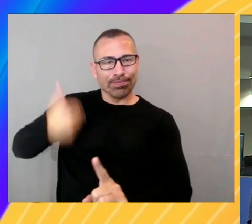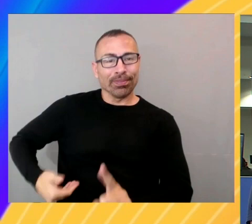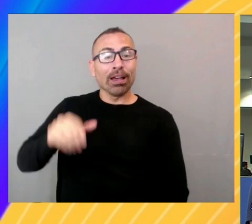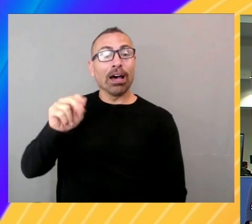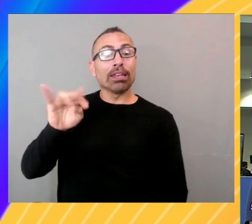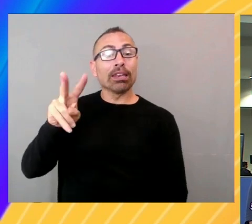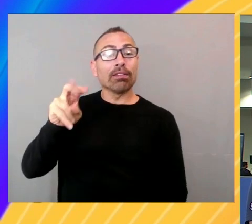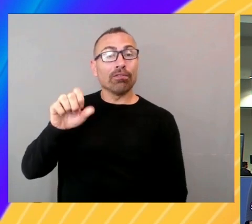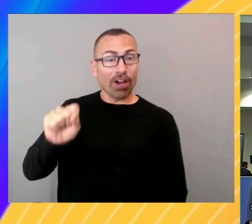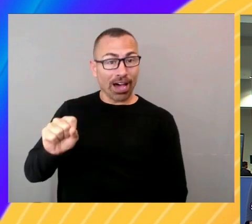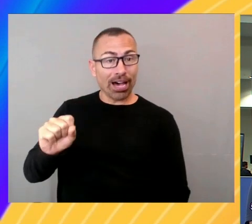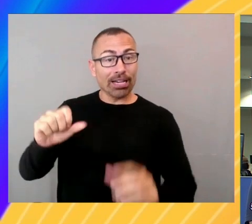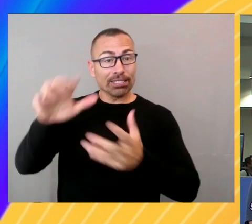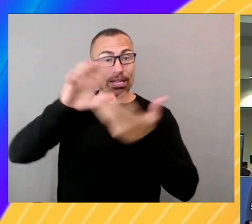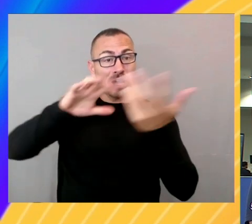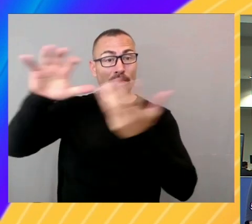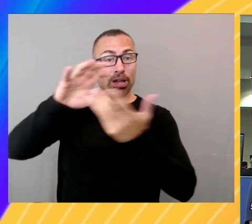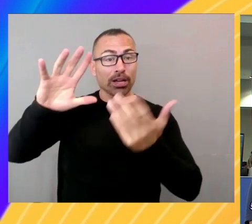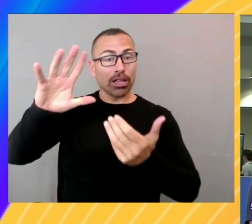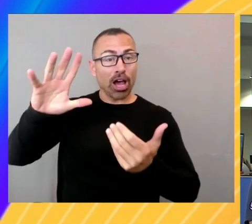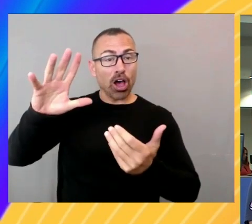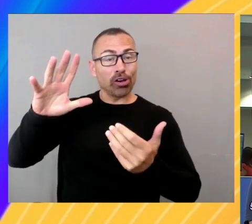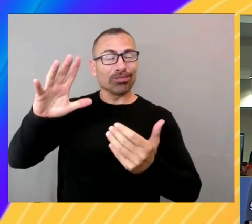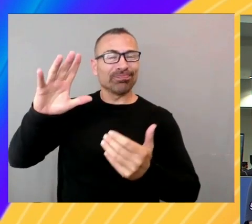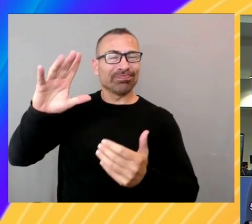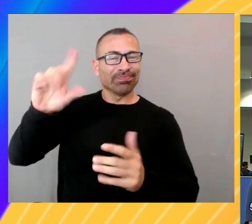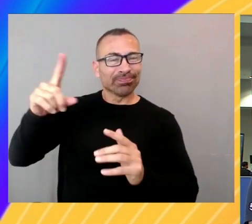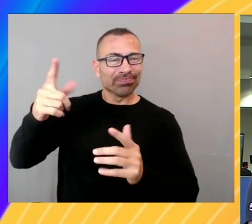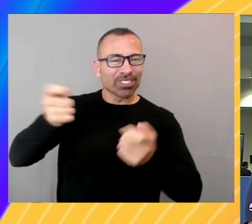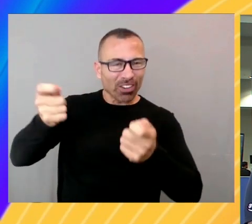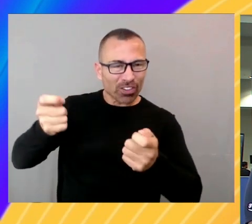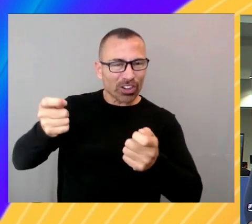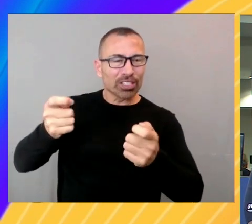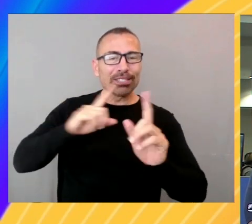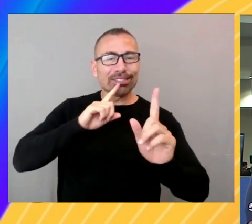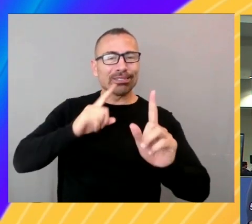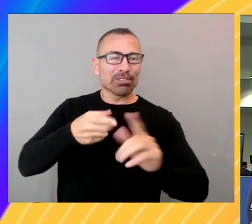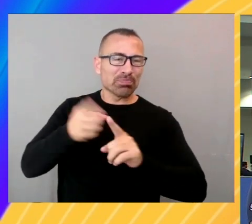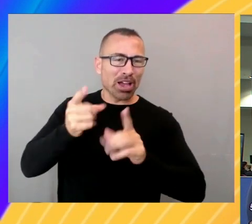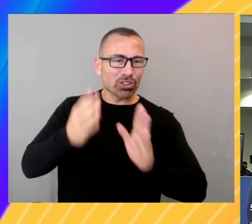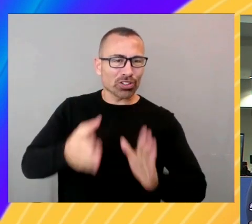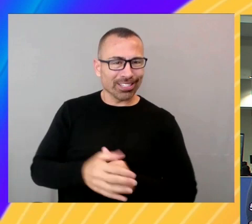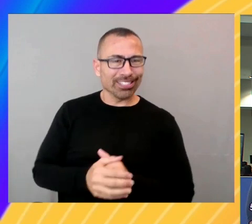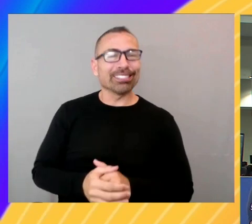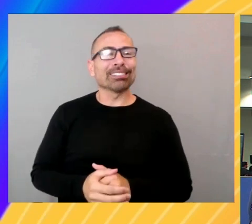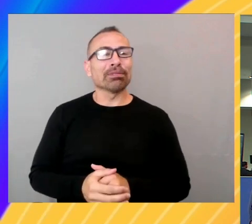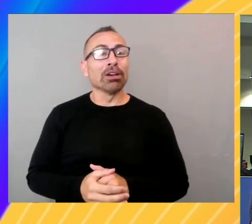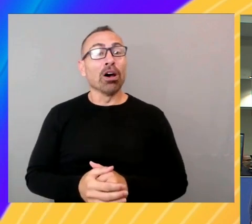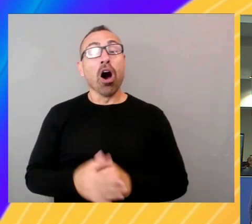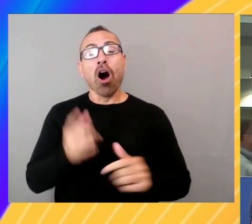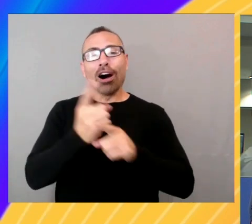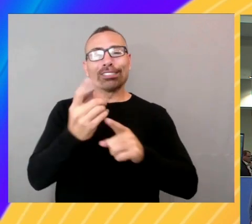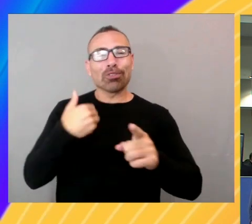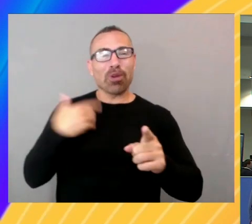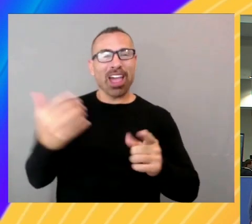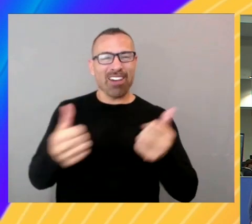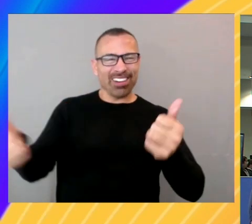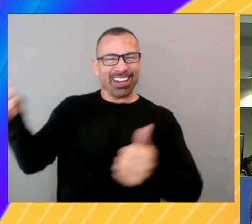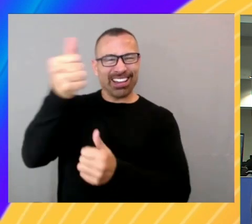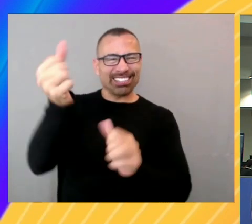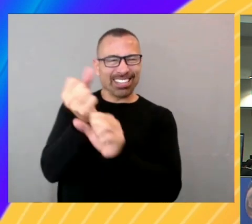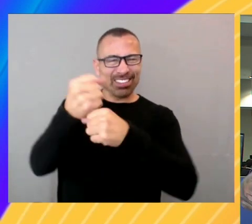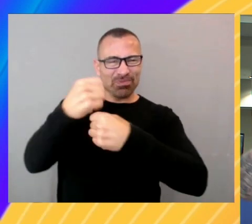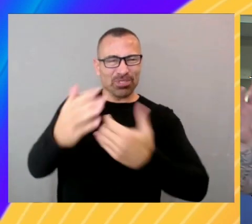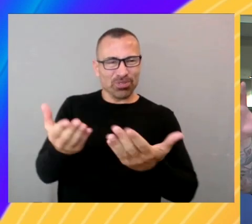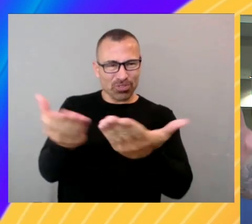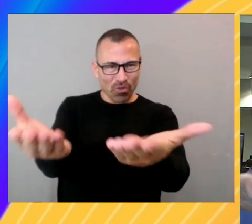a host once in a while, and here I am again. Yeah, and don't forget we have our awesome executive producers over there, our awesome ASL interpreters over